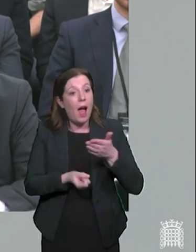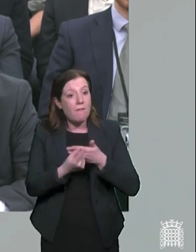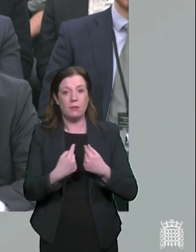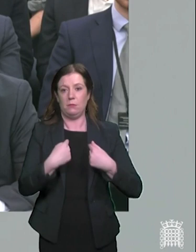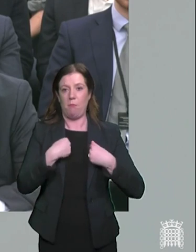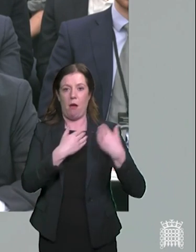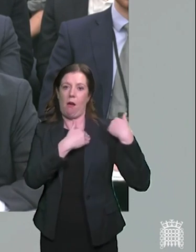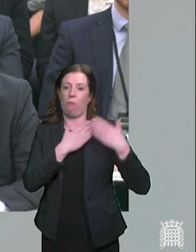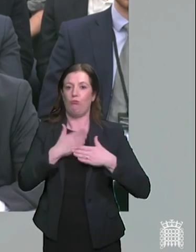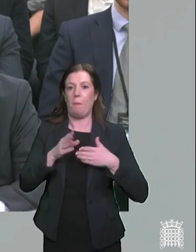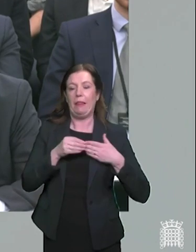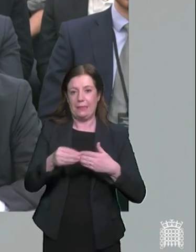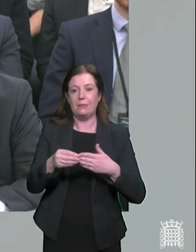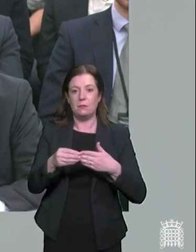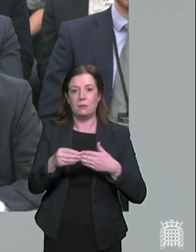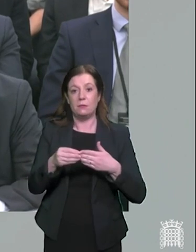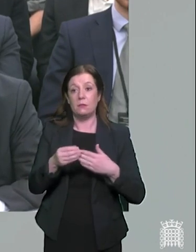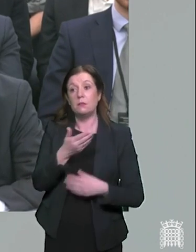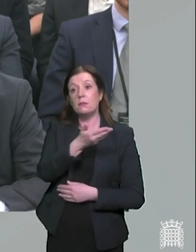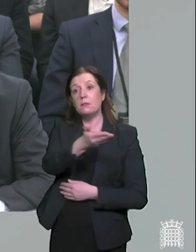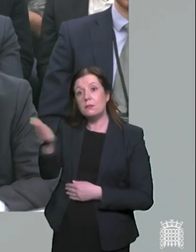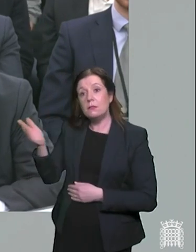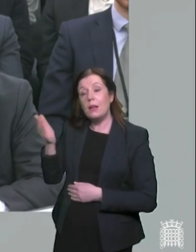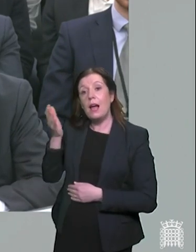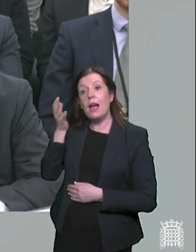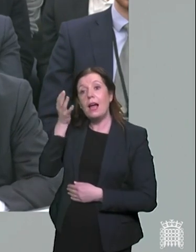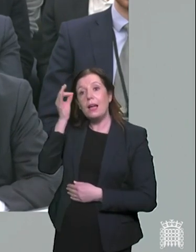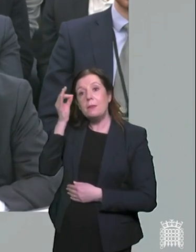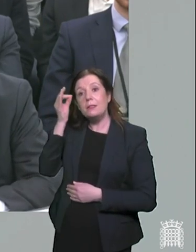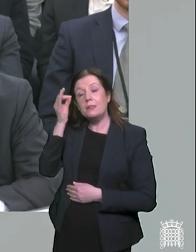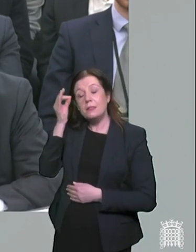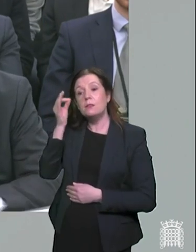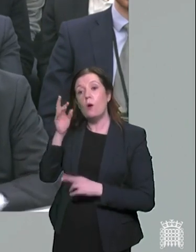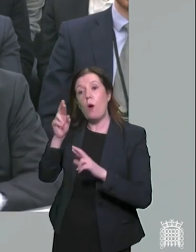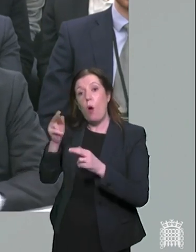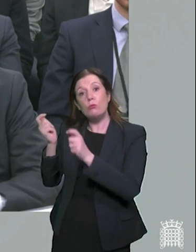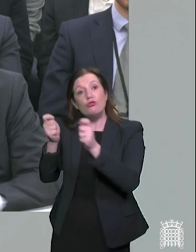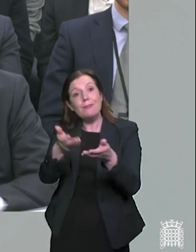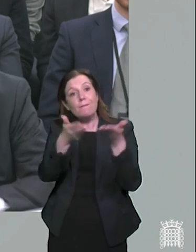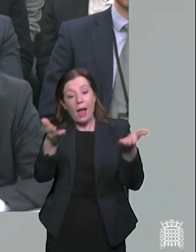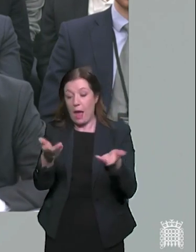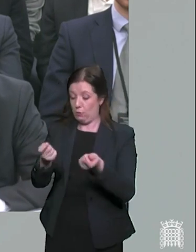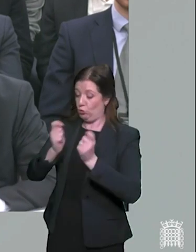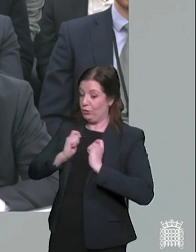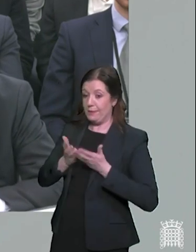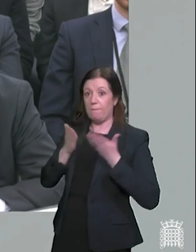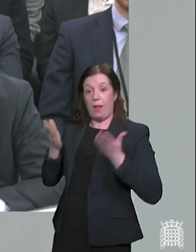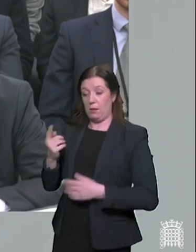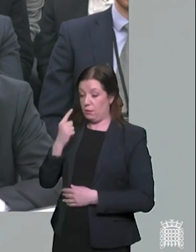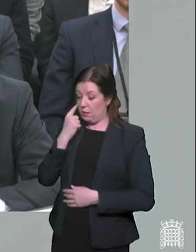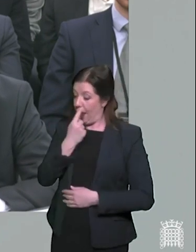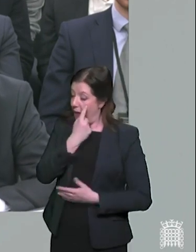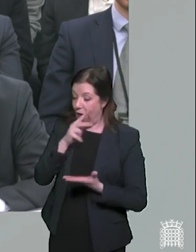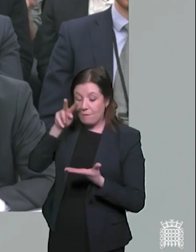question. And I trust that the committee will be fair to them, fair to me, fair to the evidence about